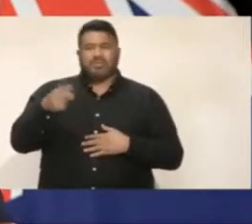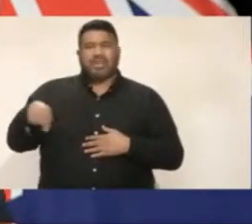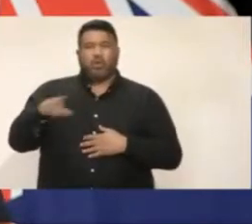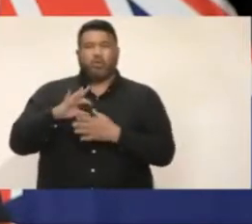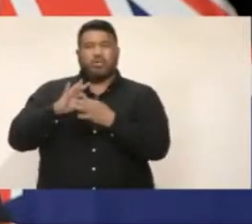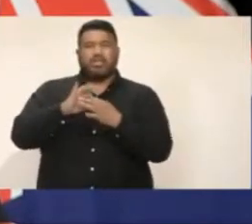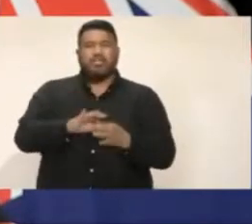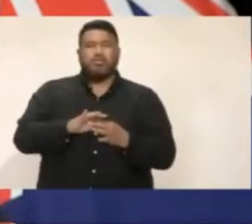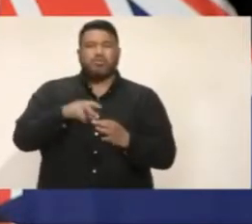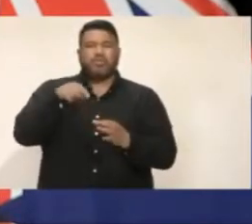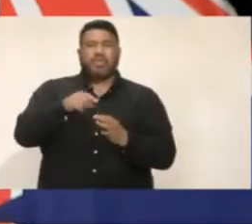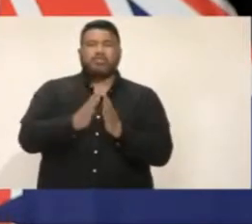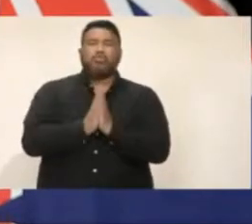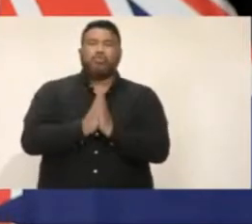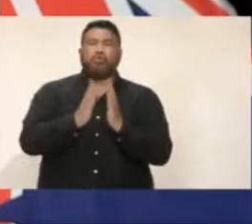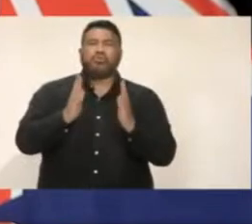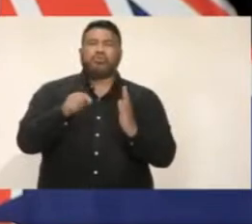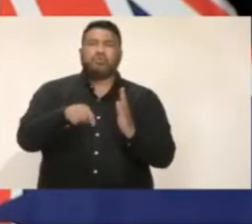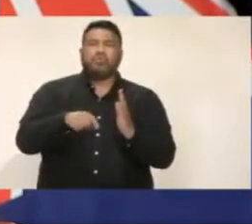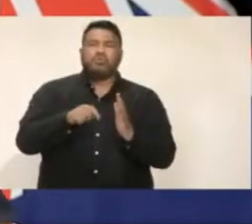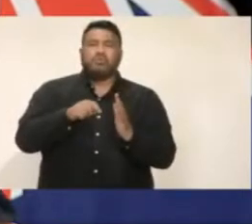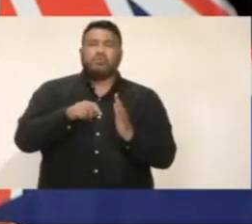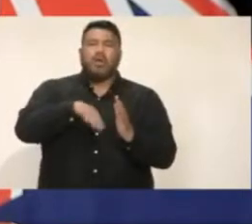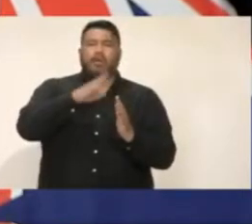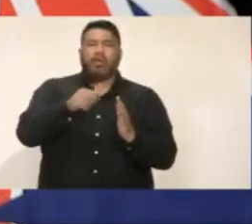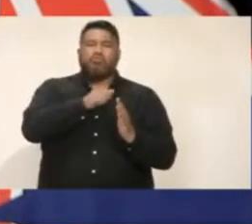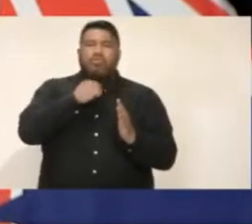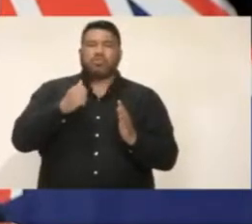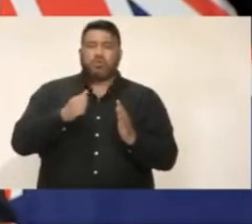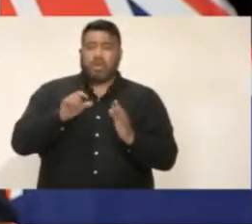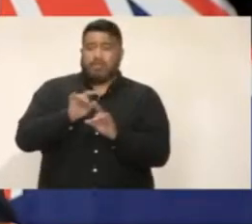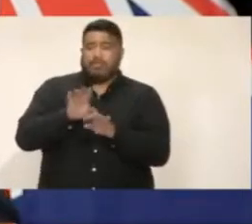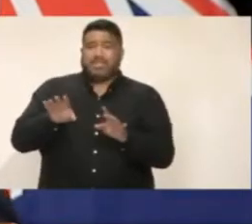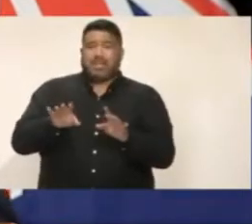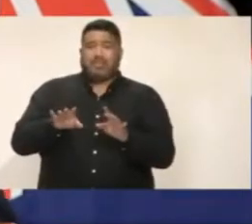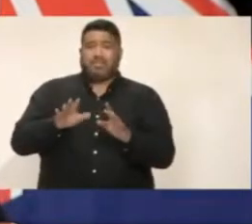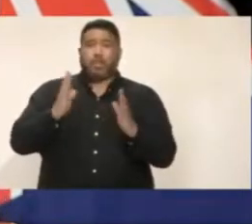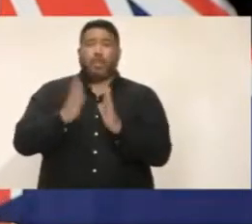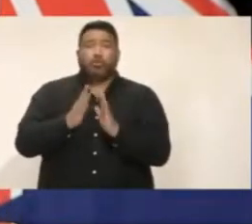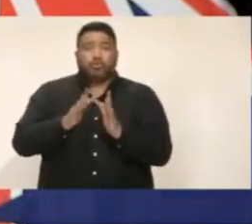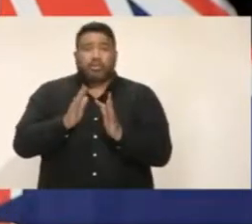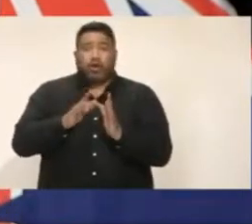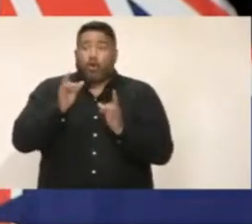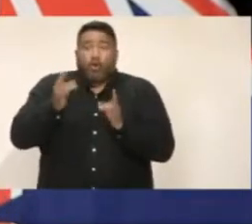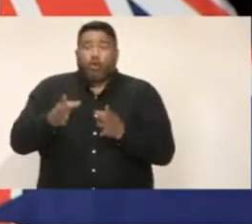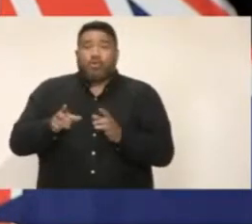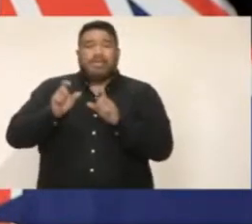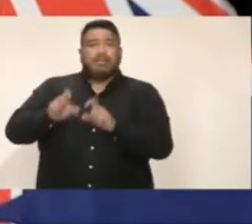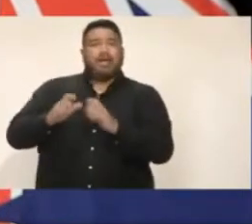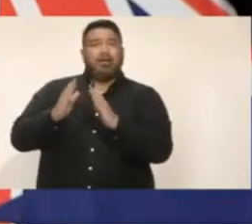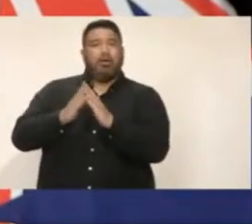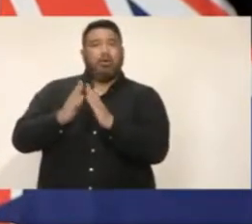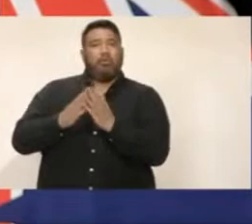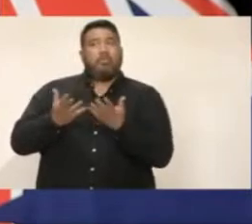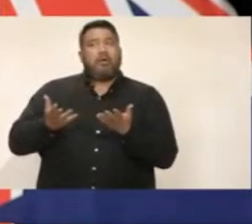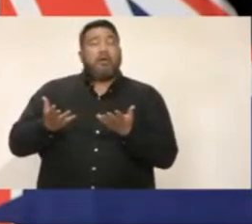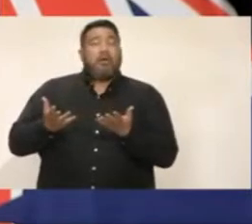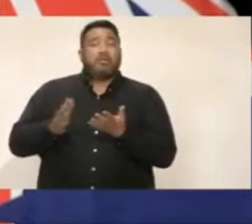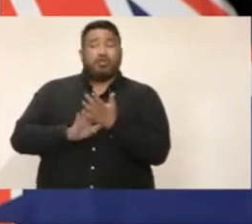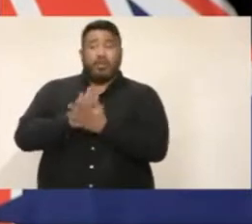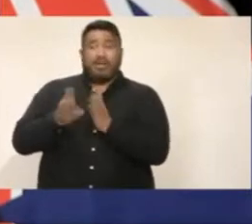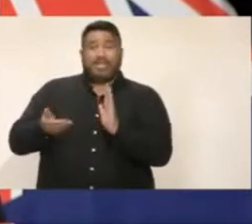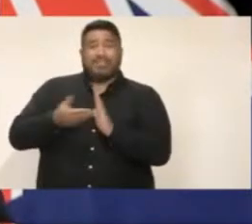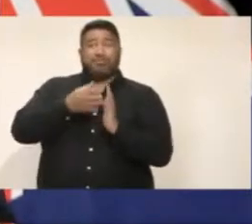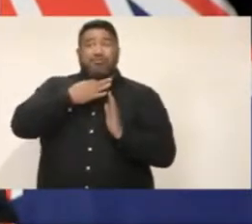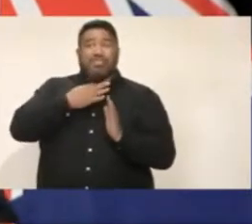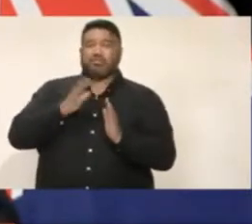grouping. They were already in self-isolation. They were known close contacts. So that in itself doesn't present any additional